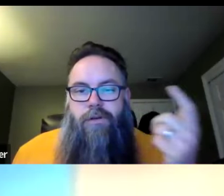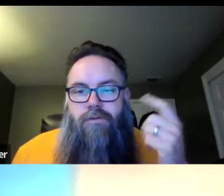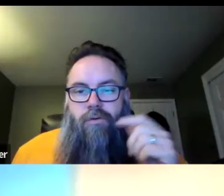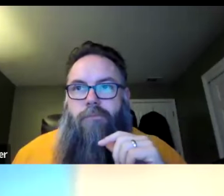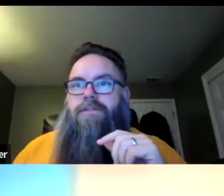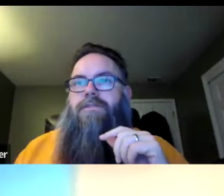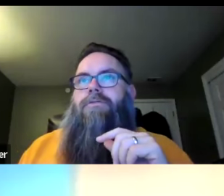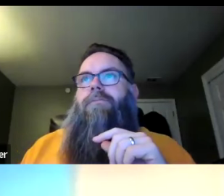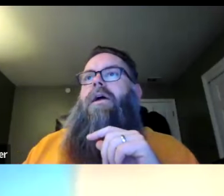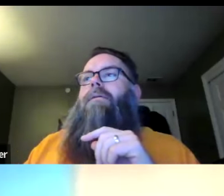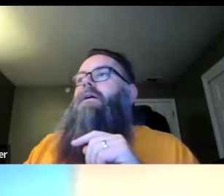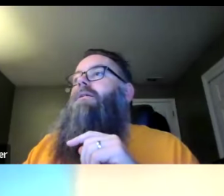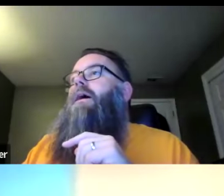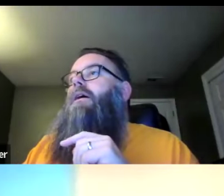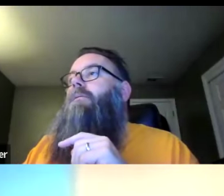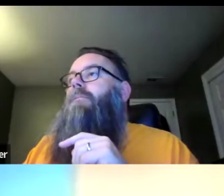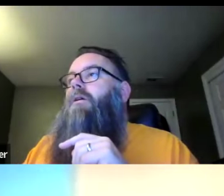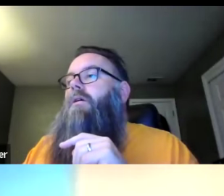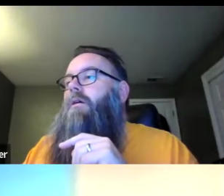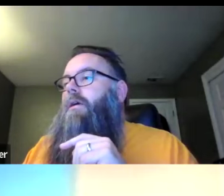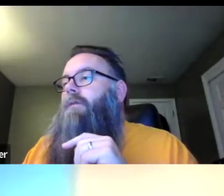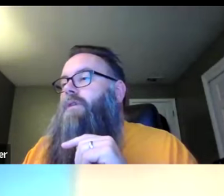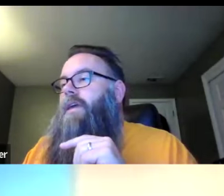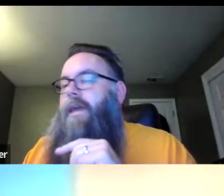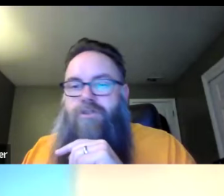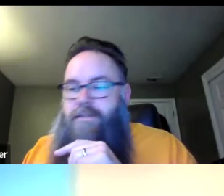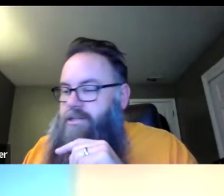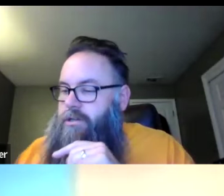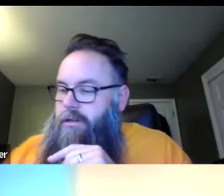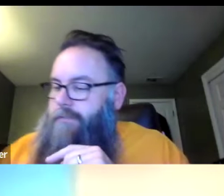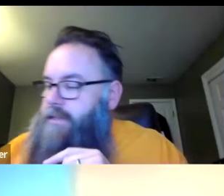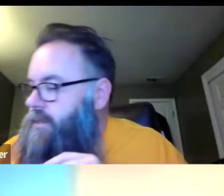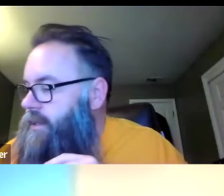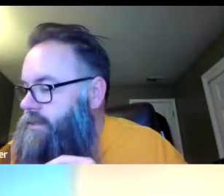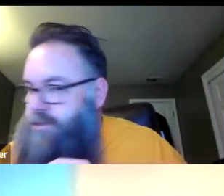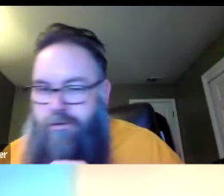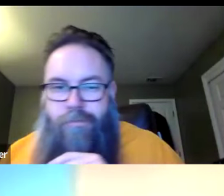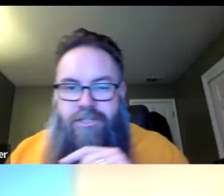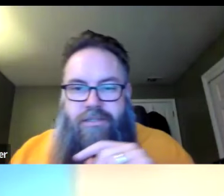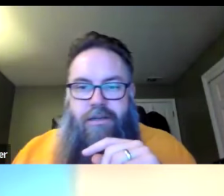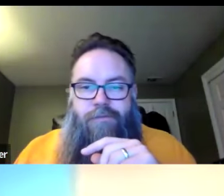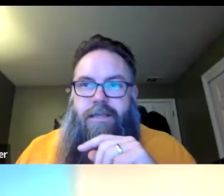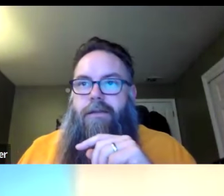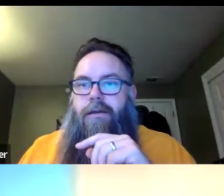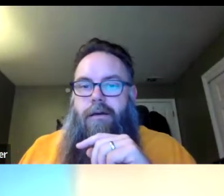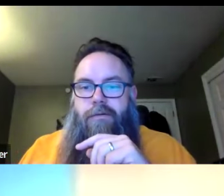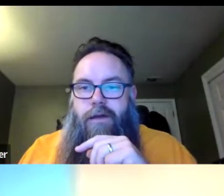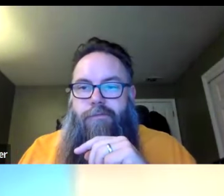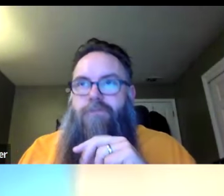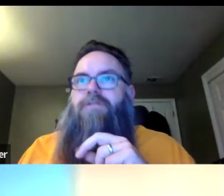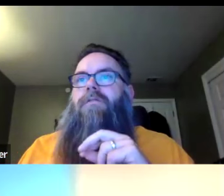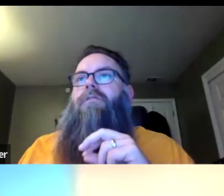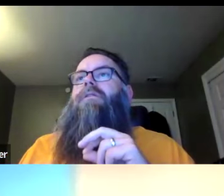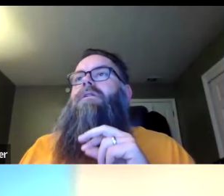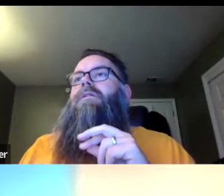And that's how we figured out the hold harmlesses too. All right. If we can transition, if that's okay, to budget stuff, is that